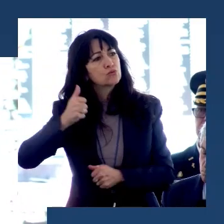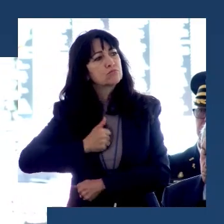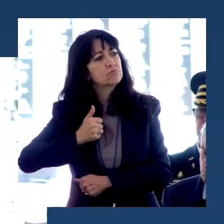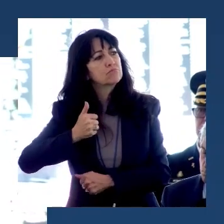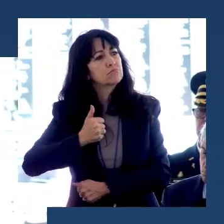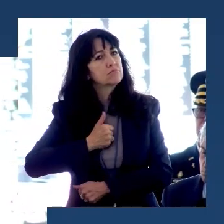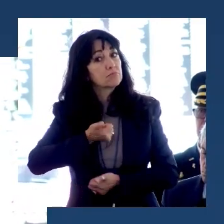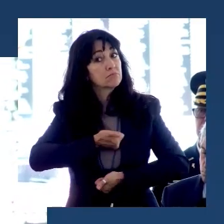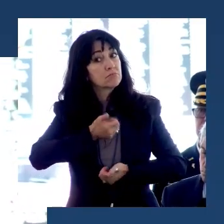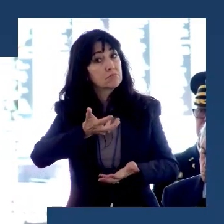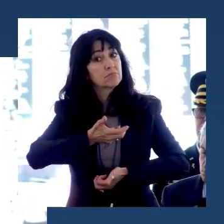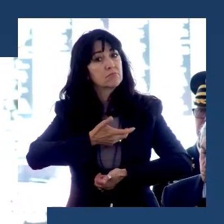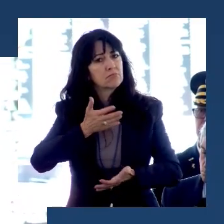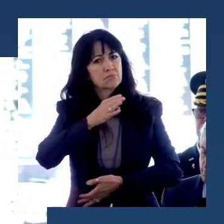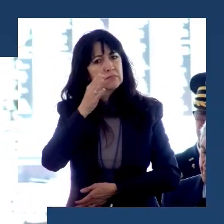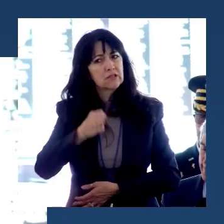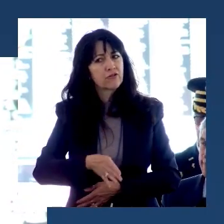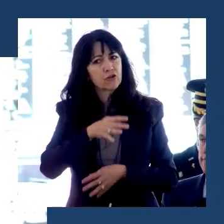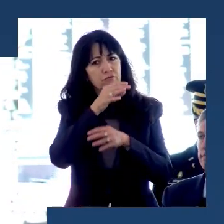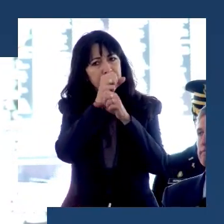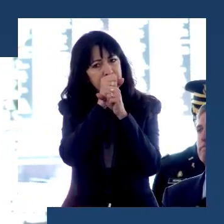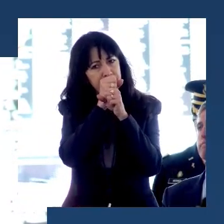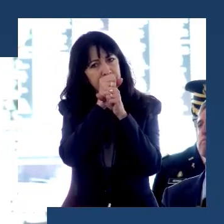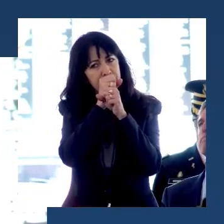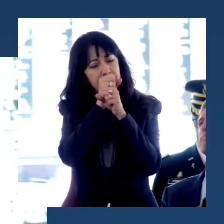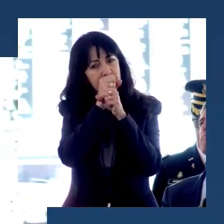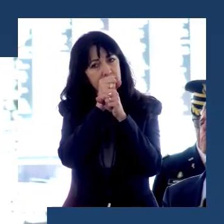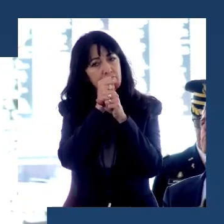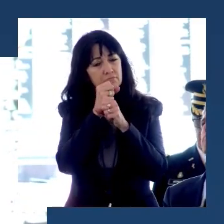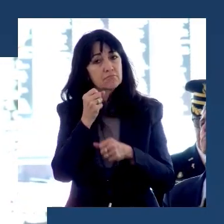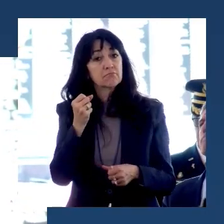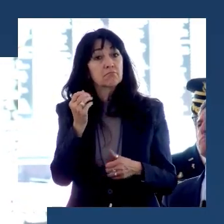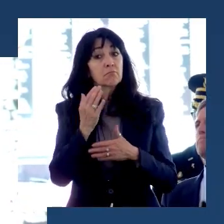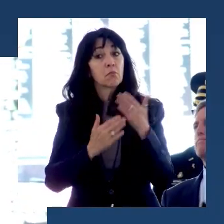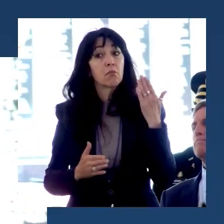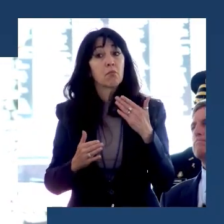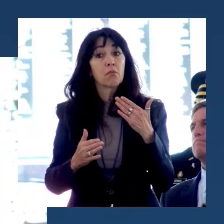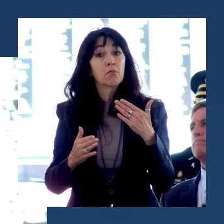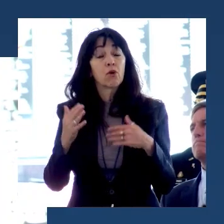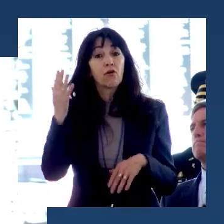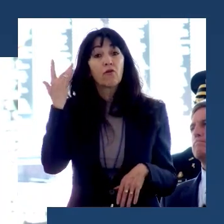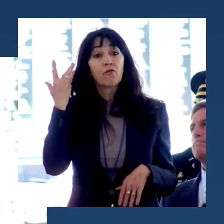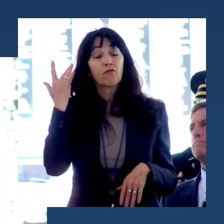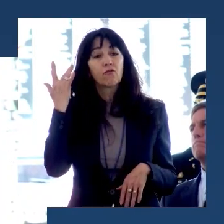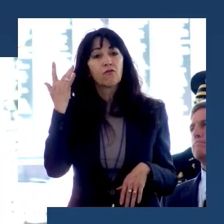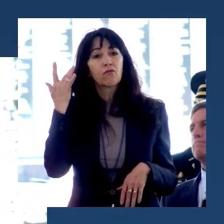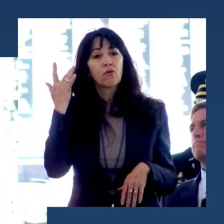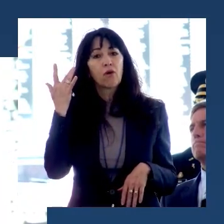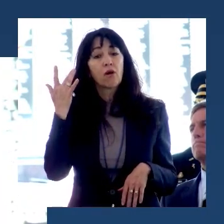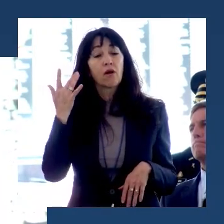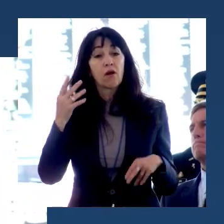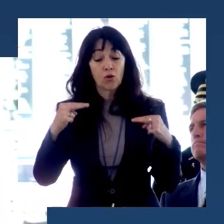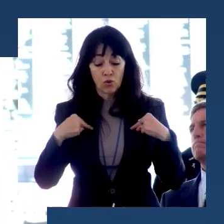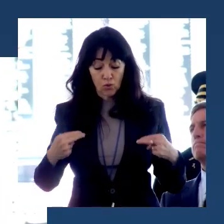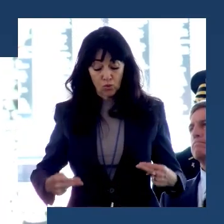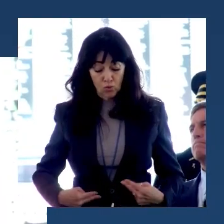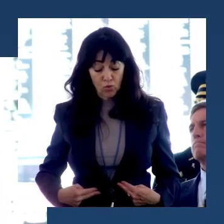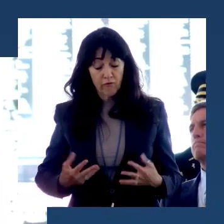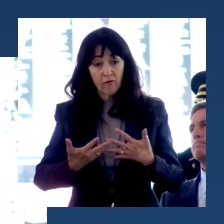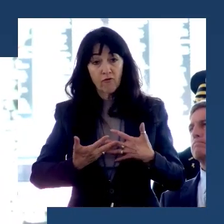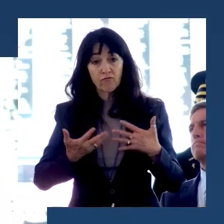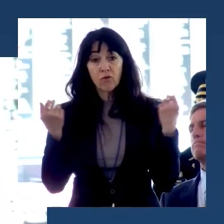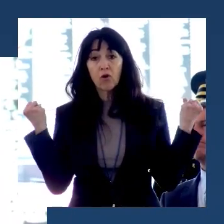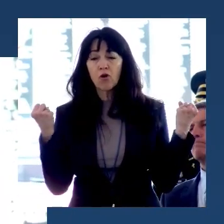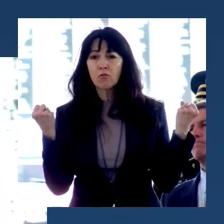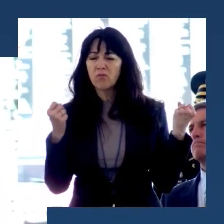it. And part of the result of that is that we're invisible when we take the uniform off. Many